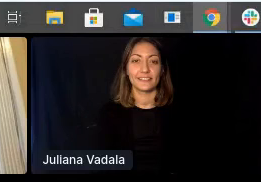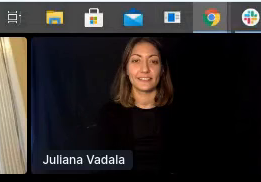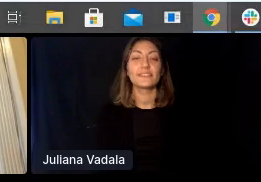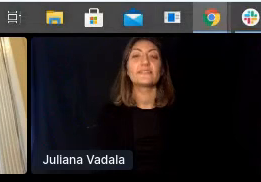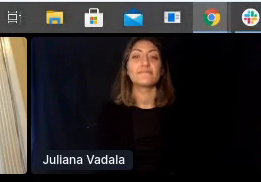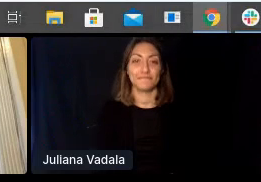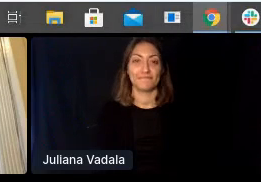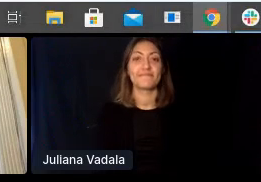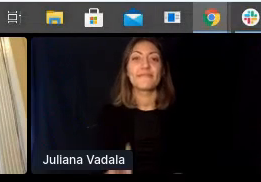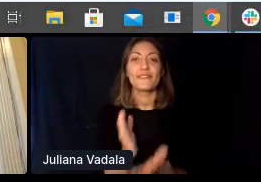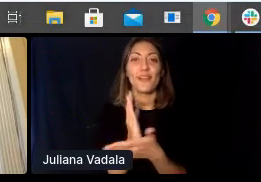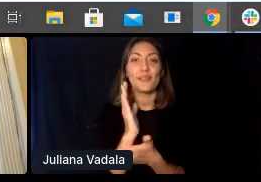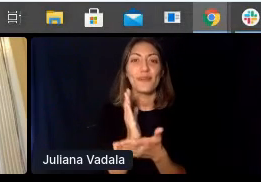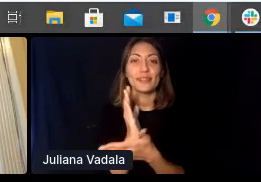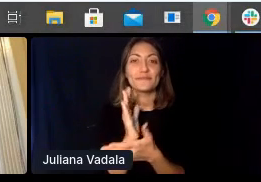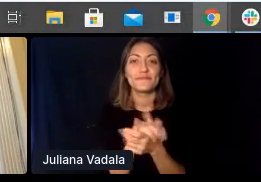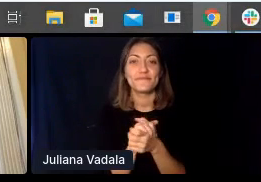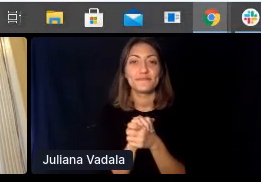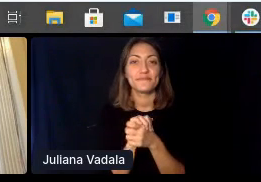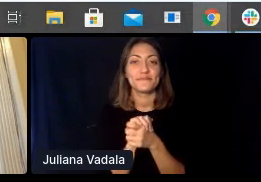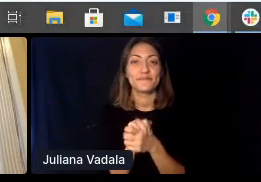All righty.